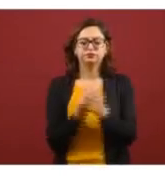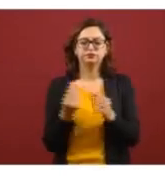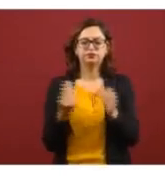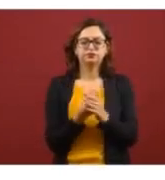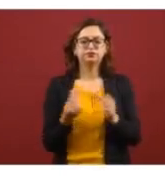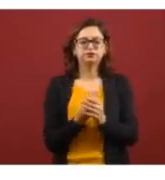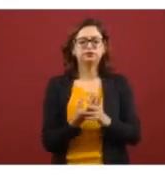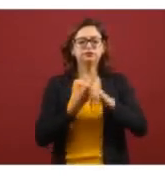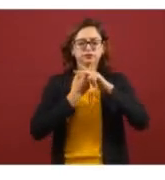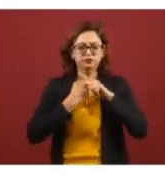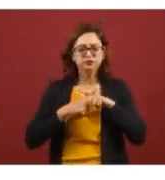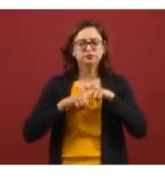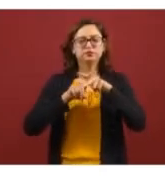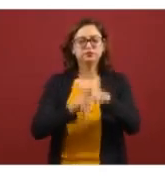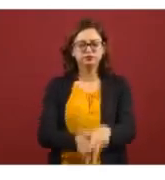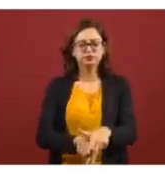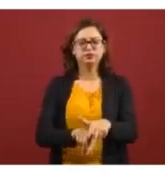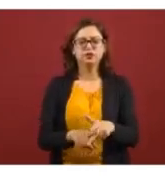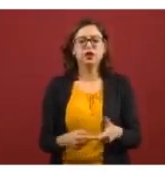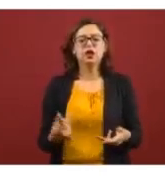there.